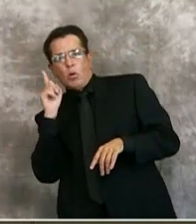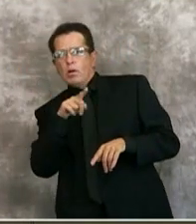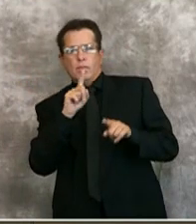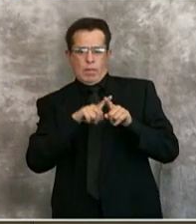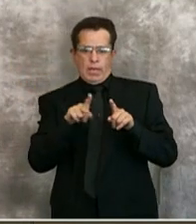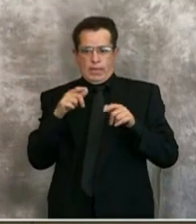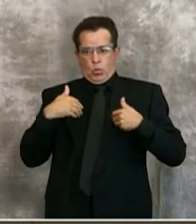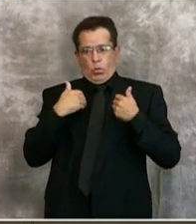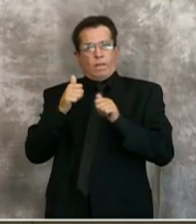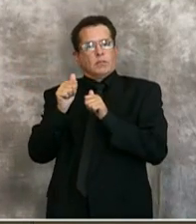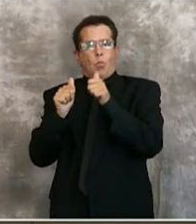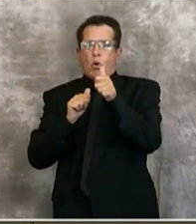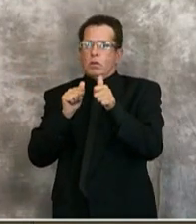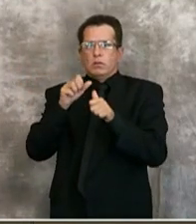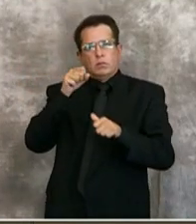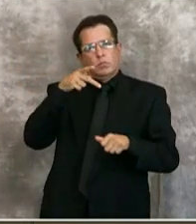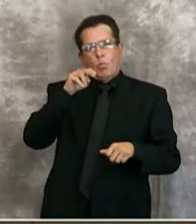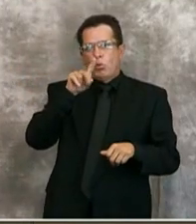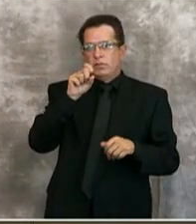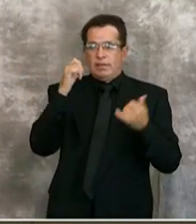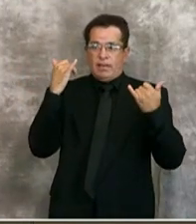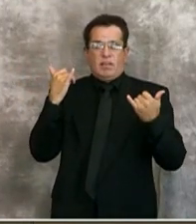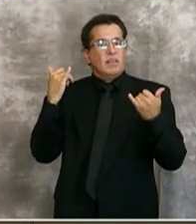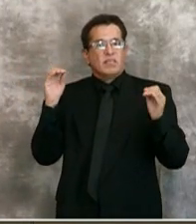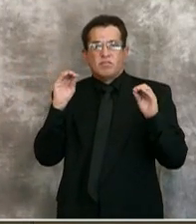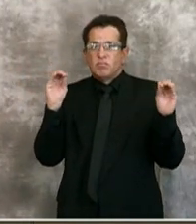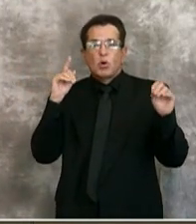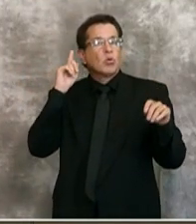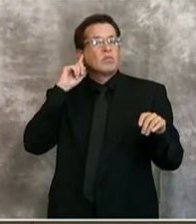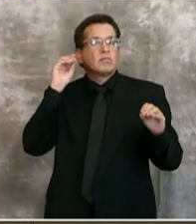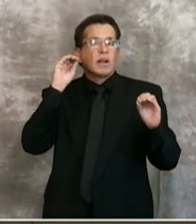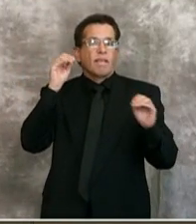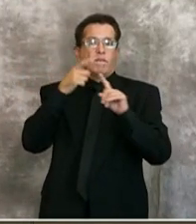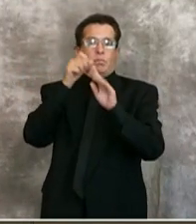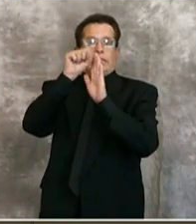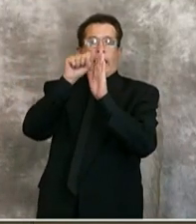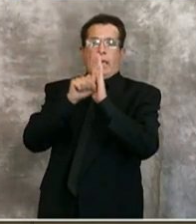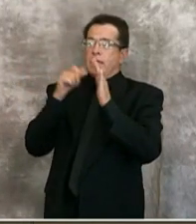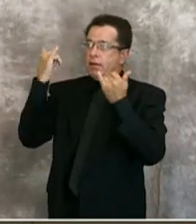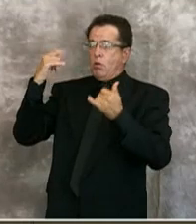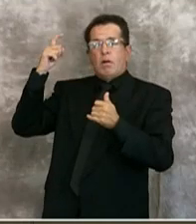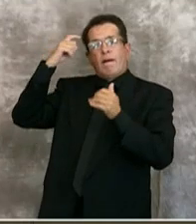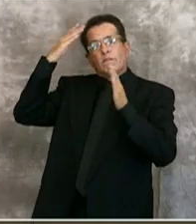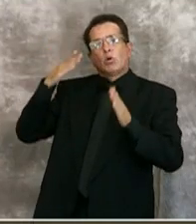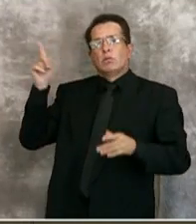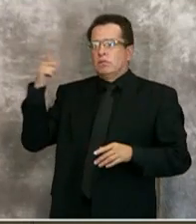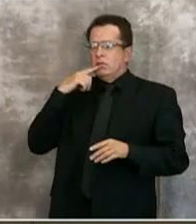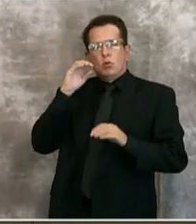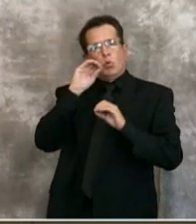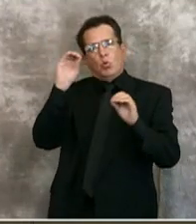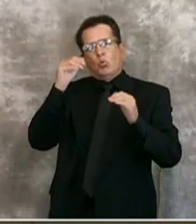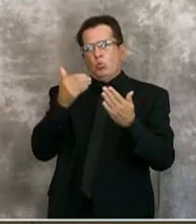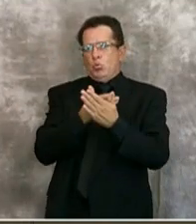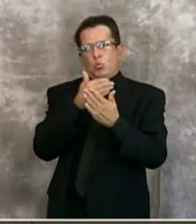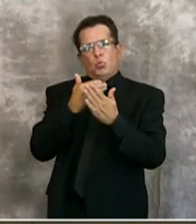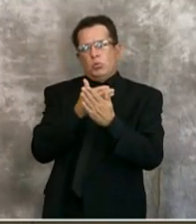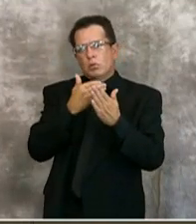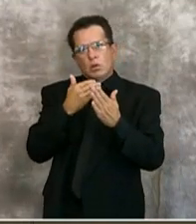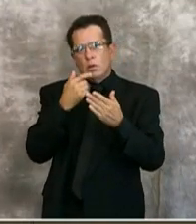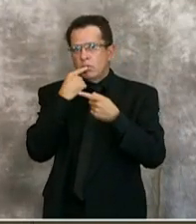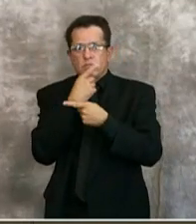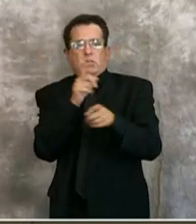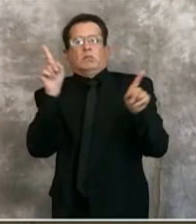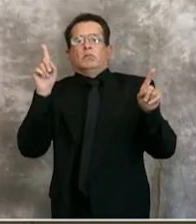is currently available. And as you heard in today's governor's briefing, no new guidances